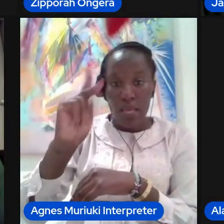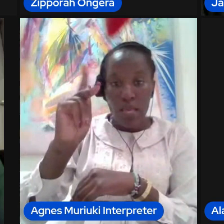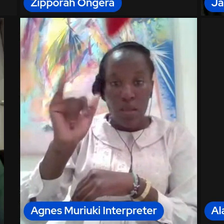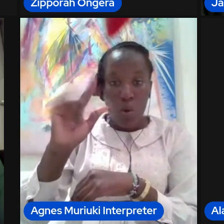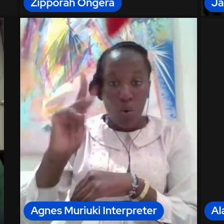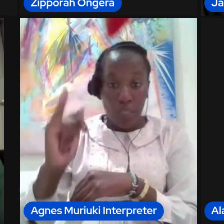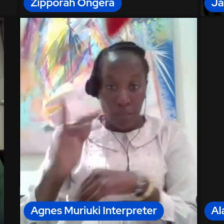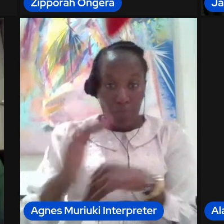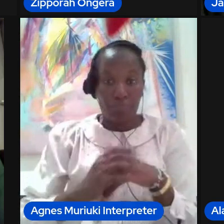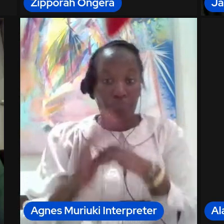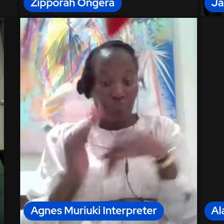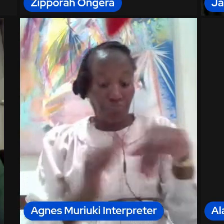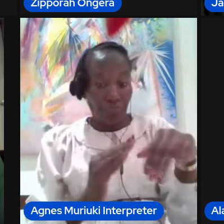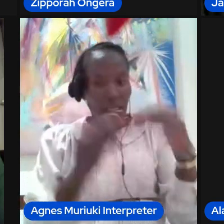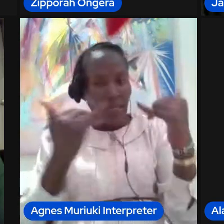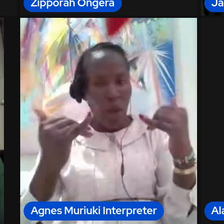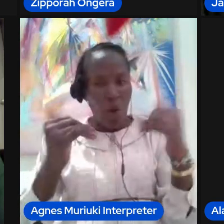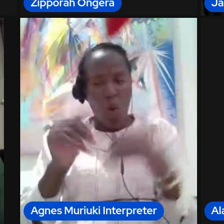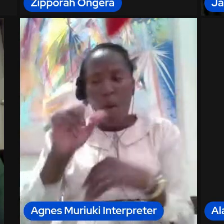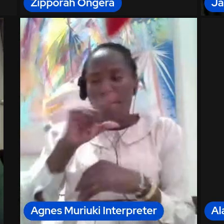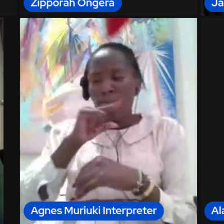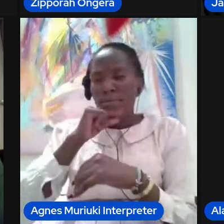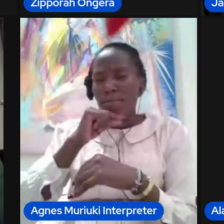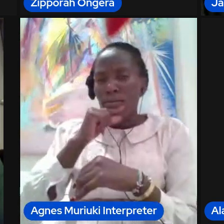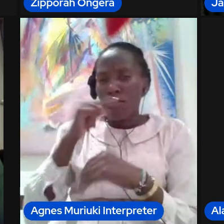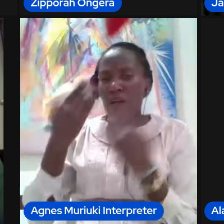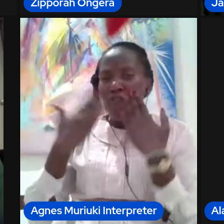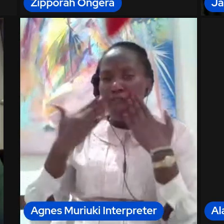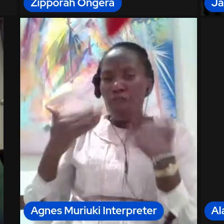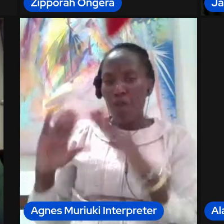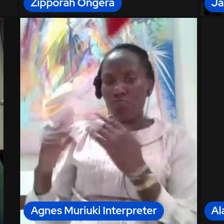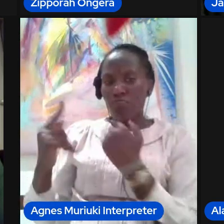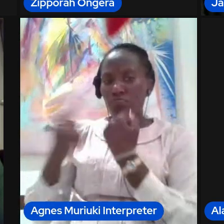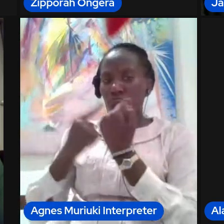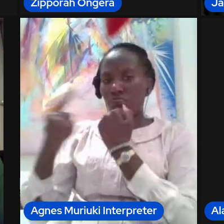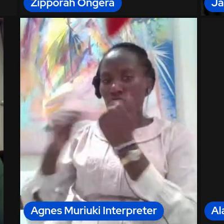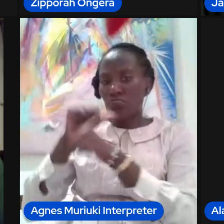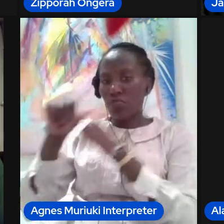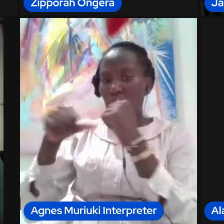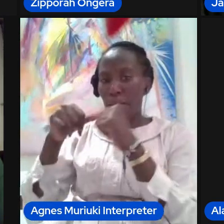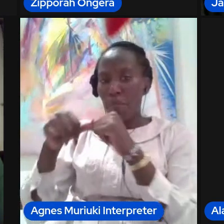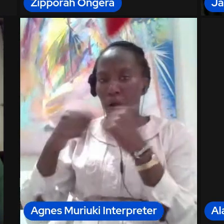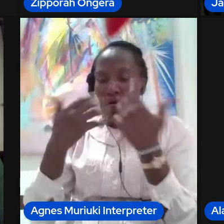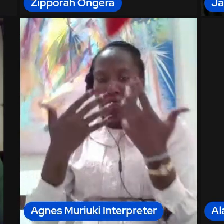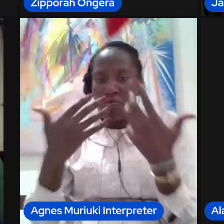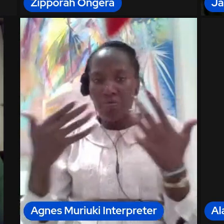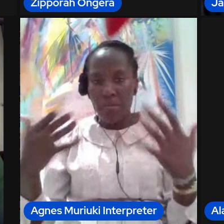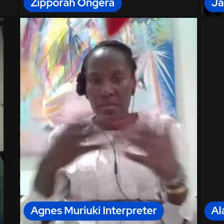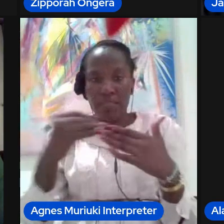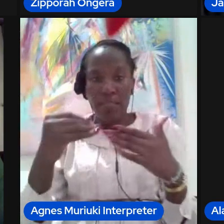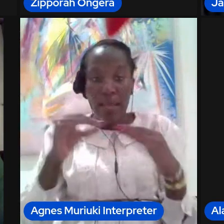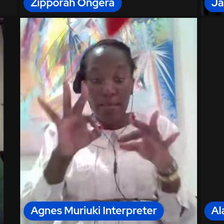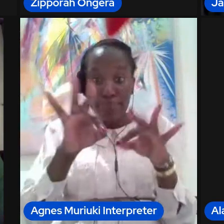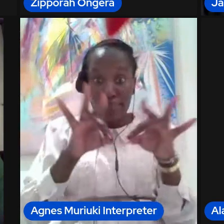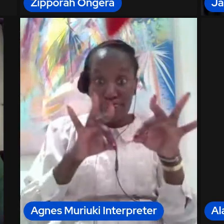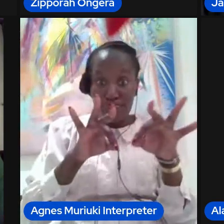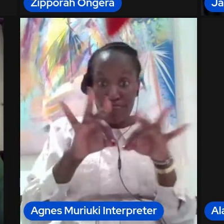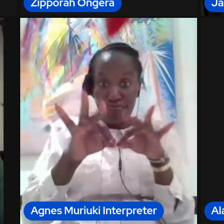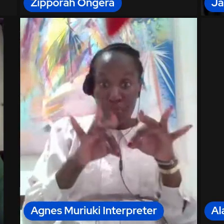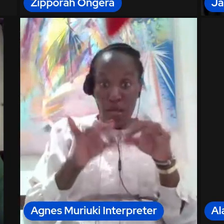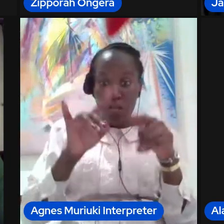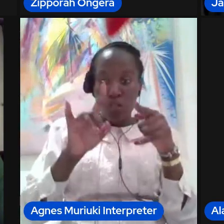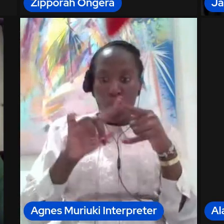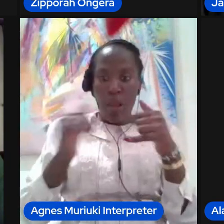about content and how to put maybe things like the description. So according to